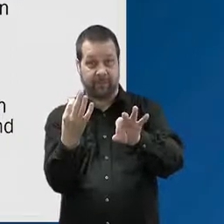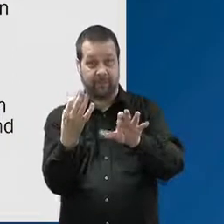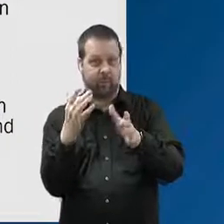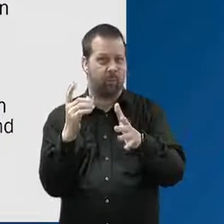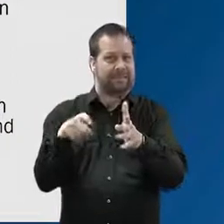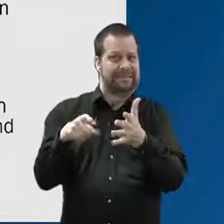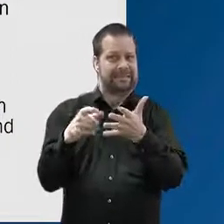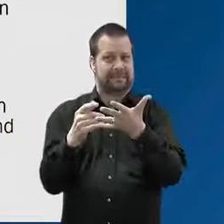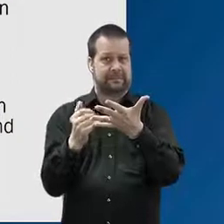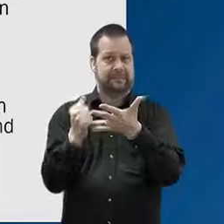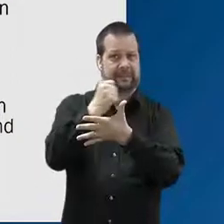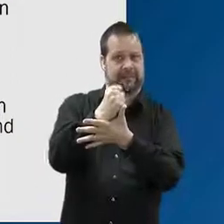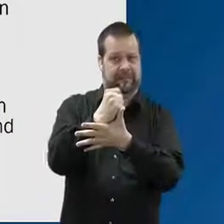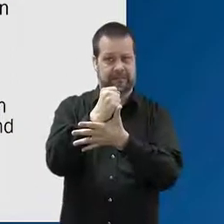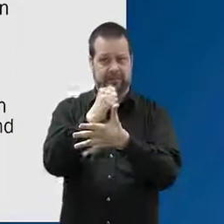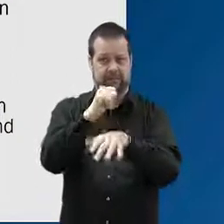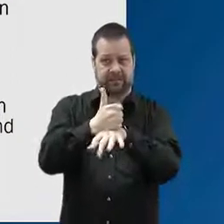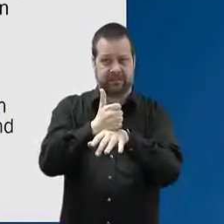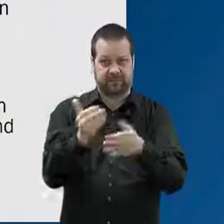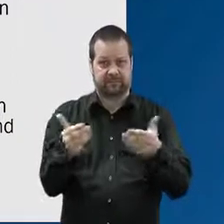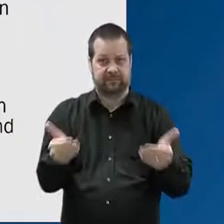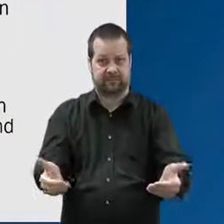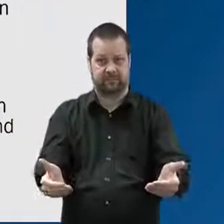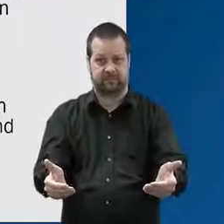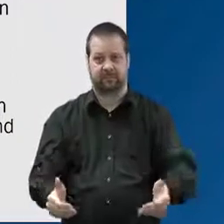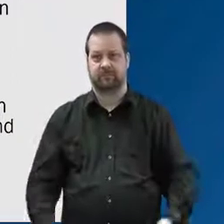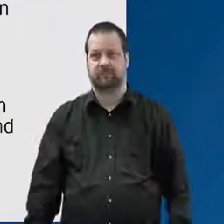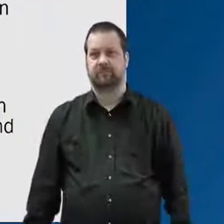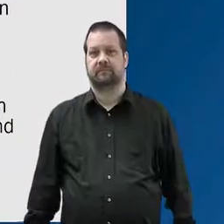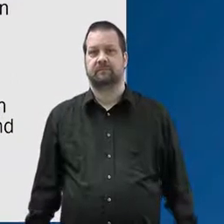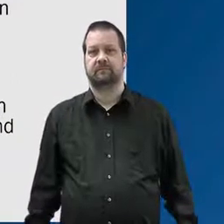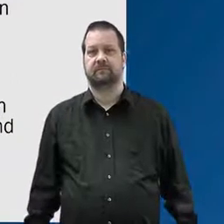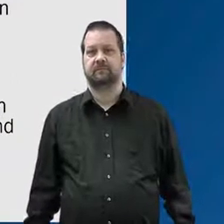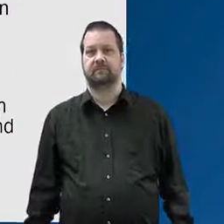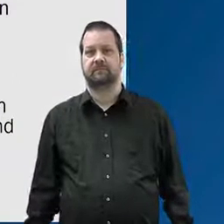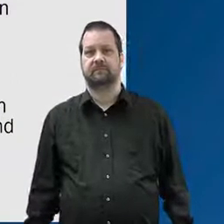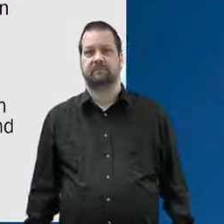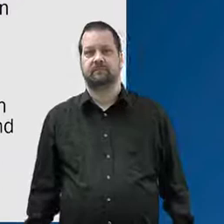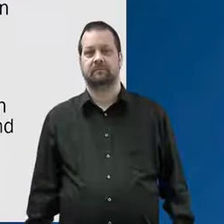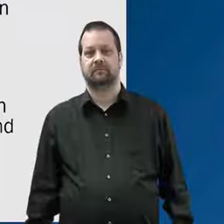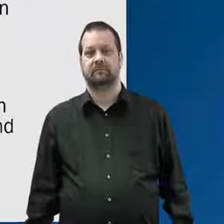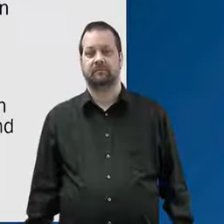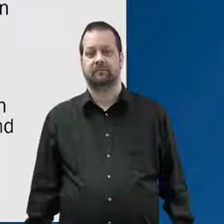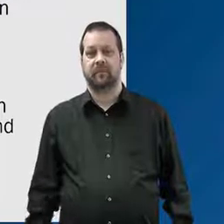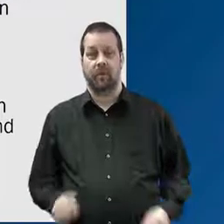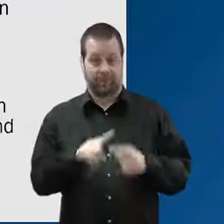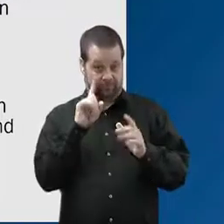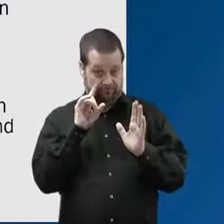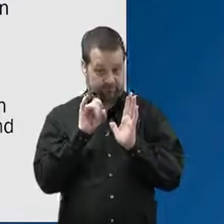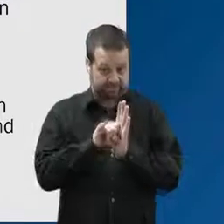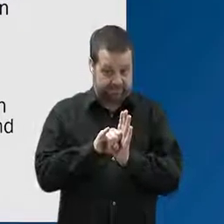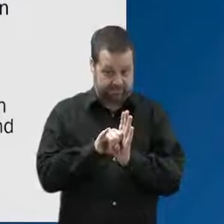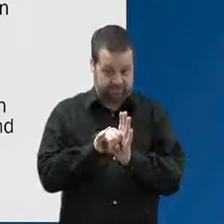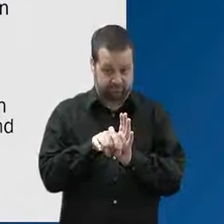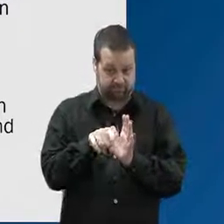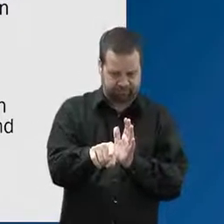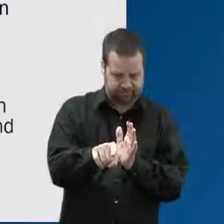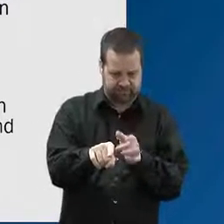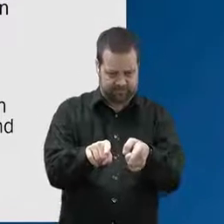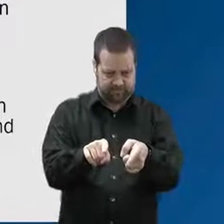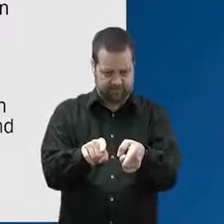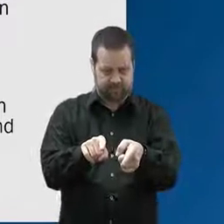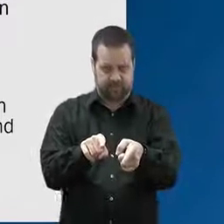been identified, they are evaluated according to their scale and classified according to the funding they require, as well as